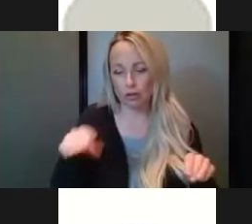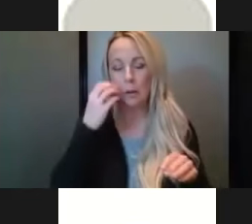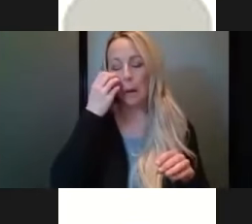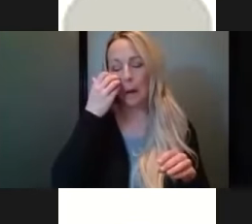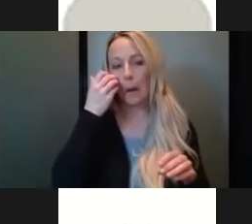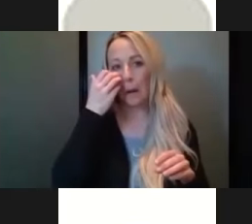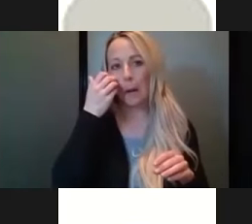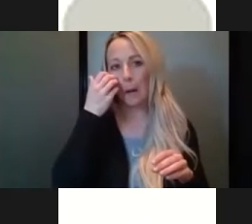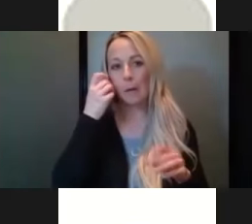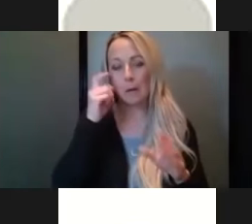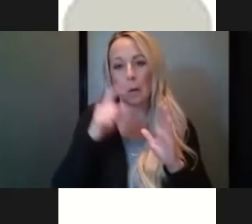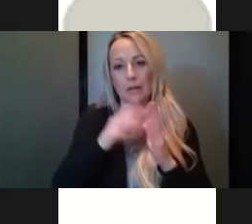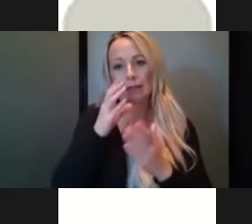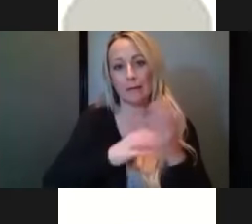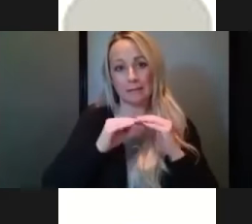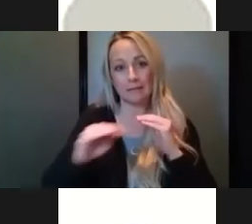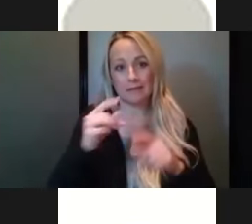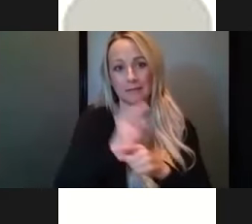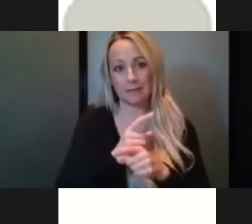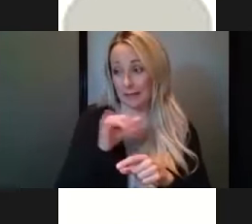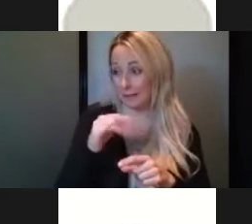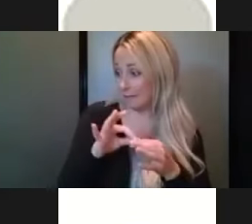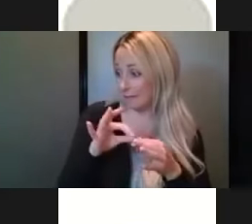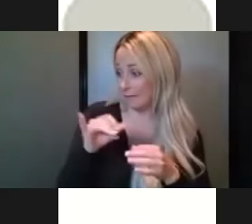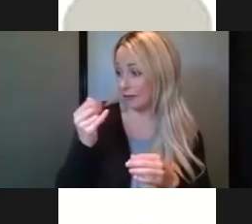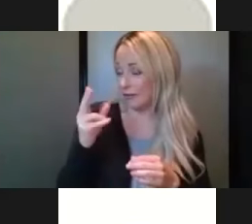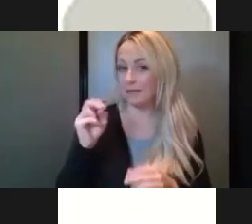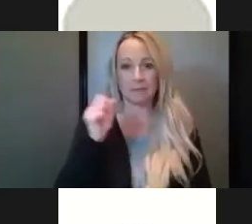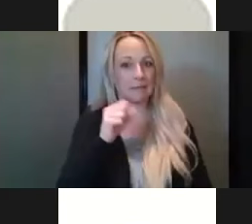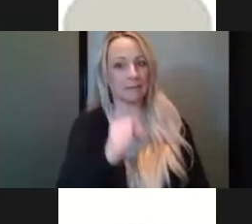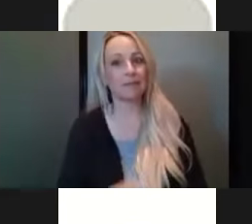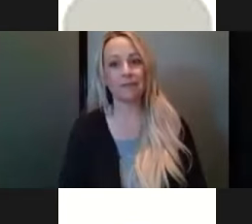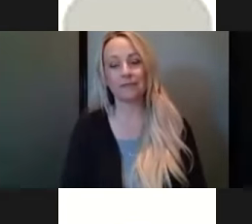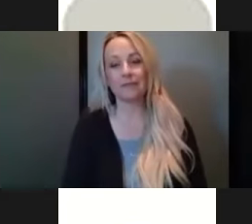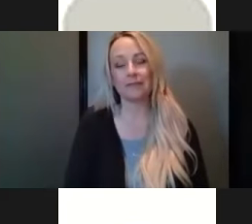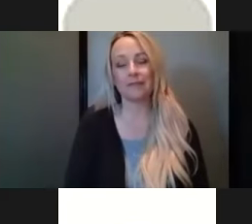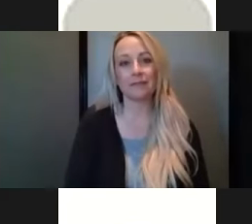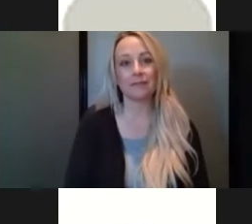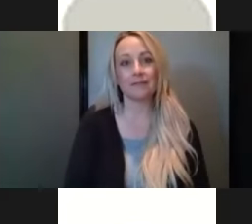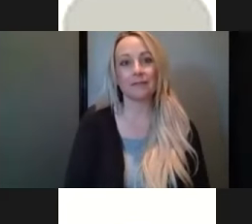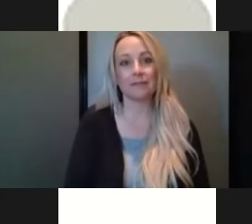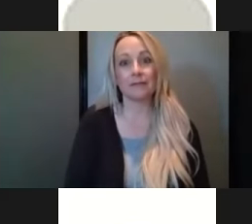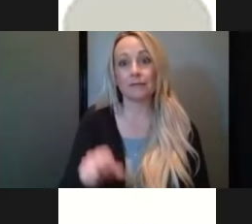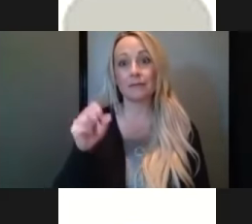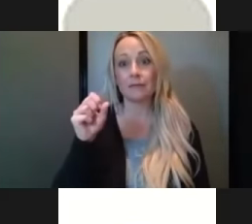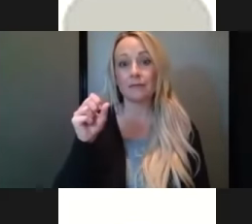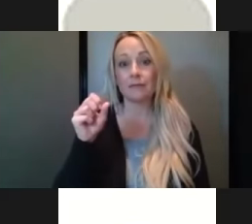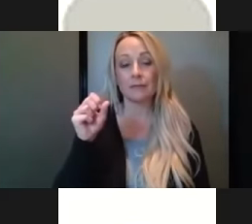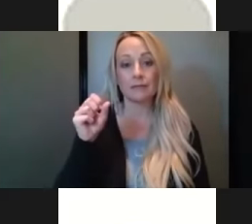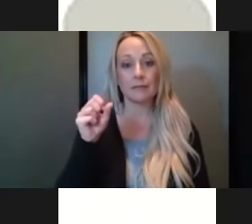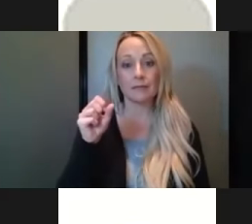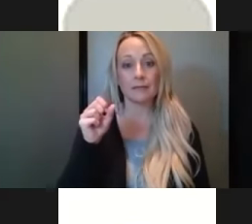think you're seeing some stability. Is that what you said, Jason? Mm-hmm. Yeah. Okay, so then Su Yu Cheng's question